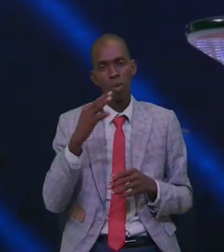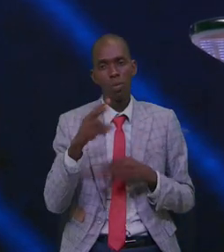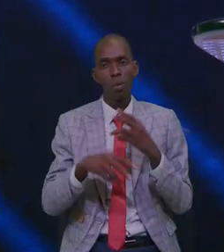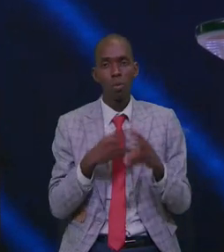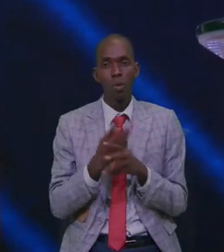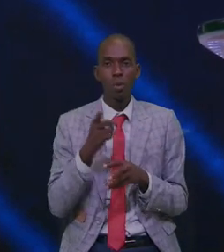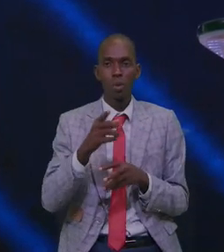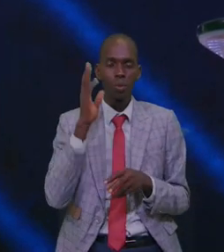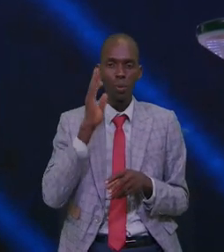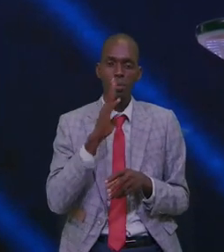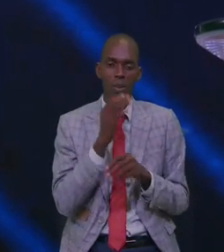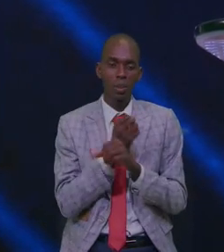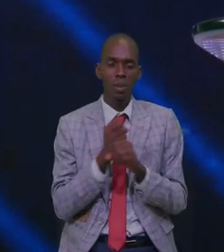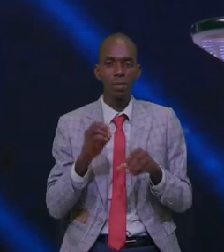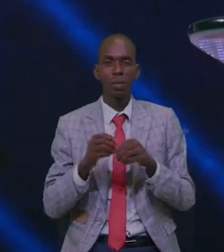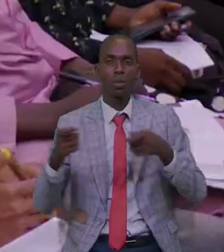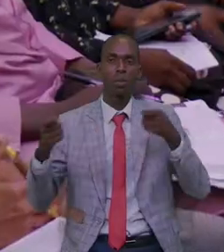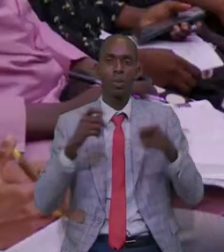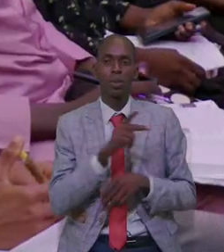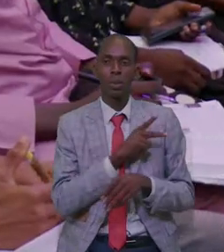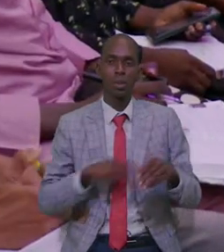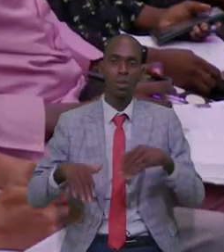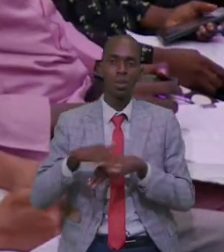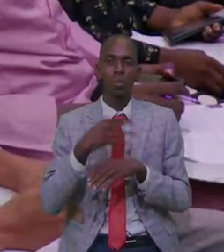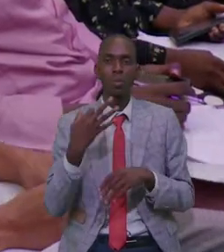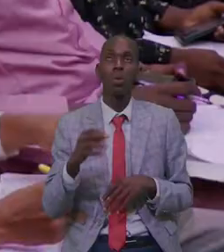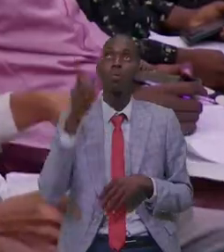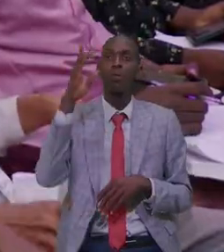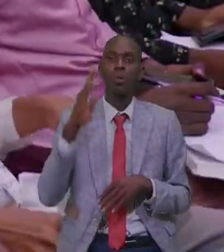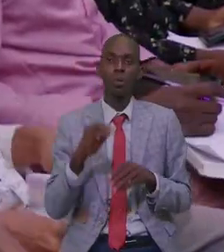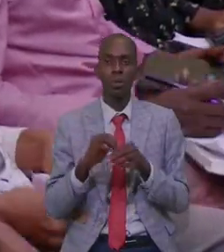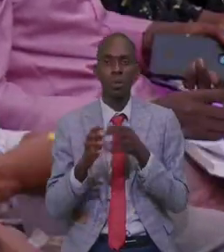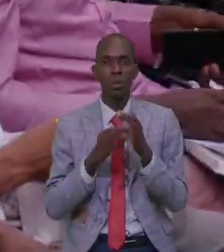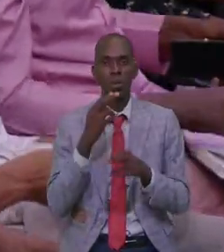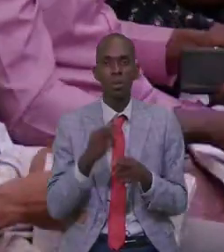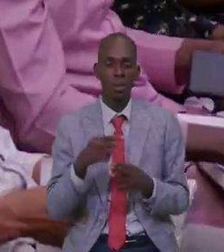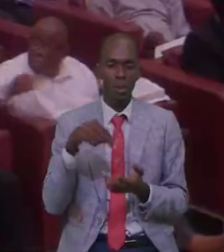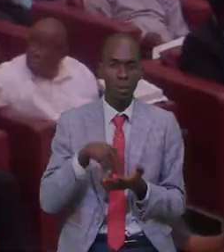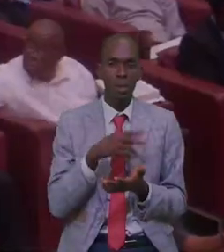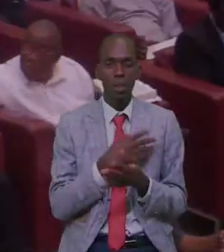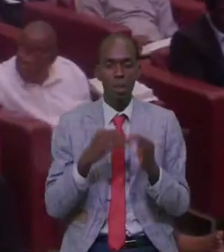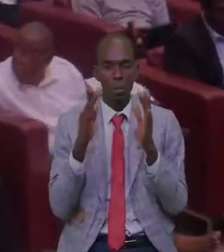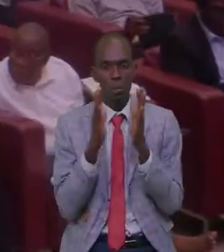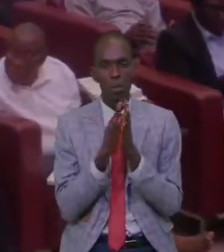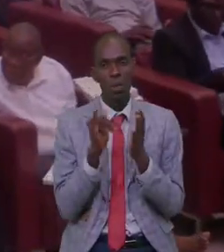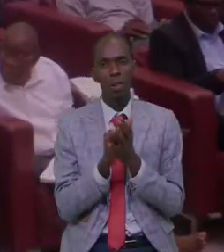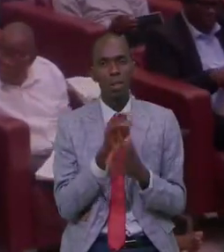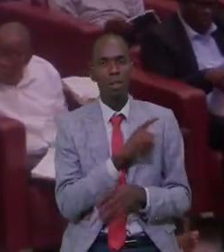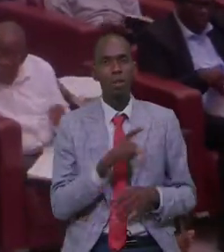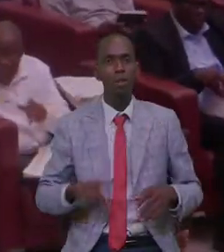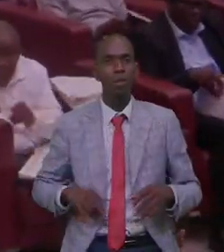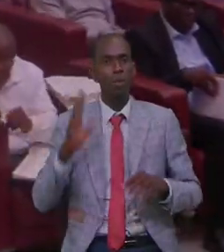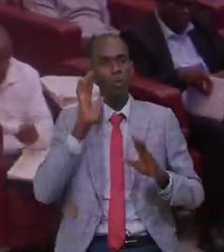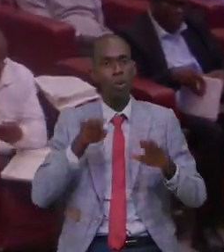in the dominion kingdom of God in Jesus' name. Let's stand up now and pray to the Lord that the Lord will grant us the